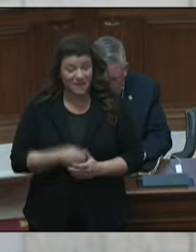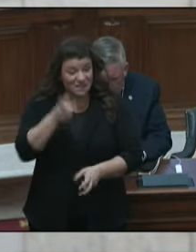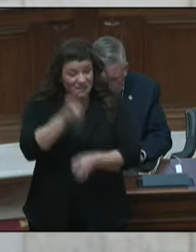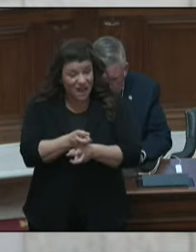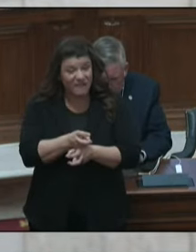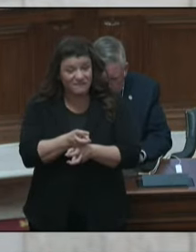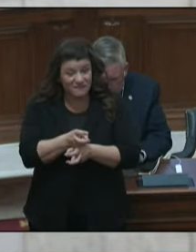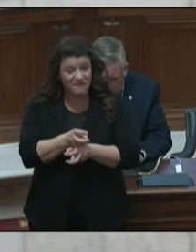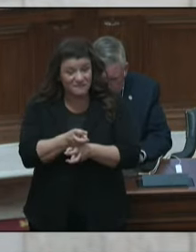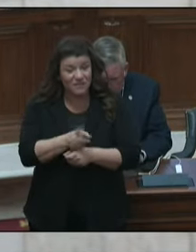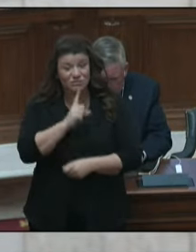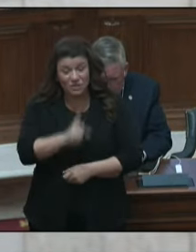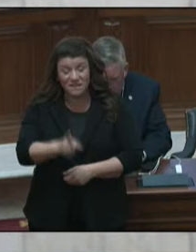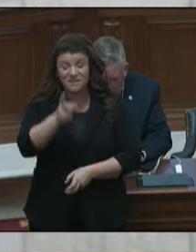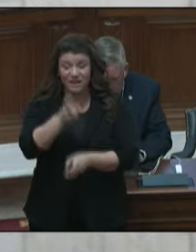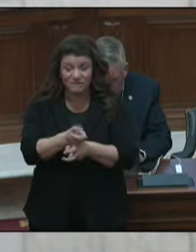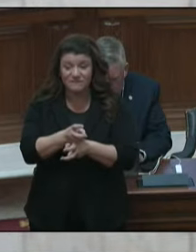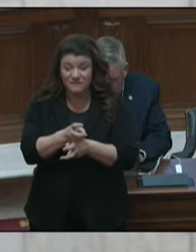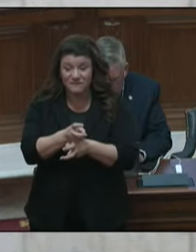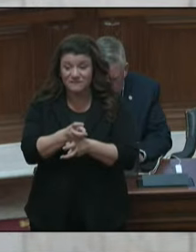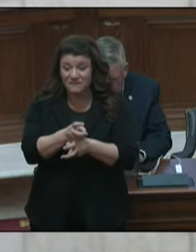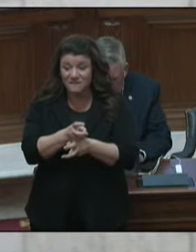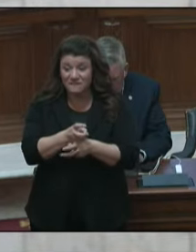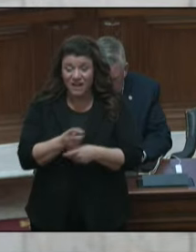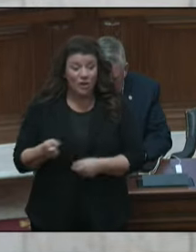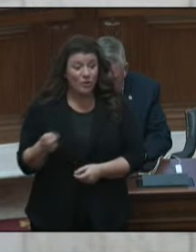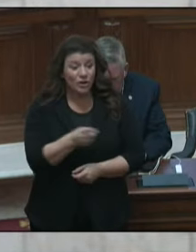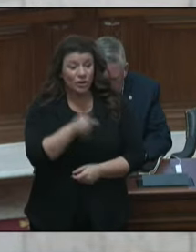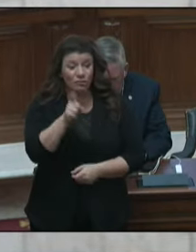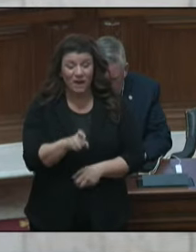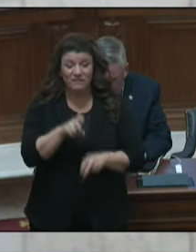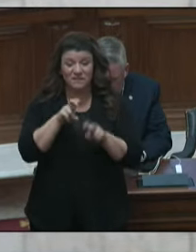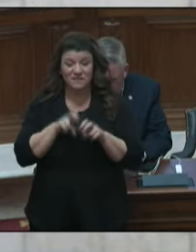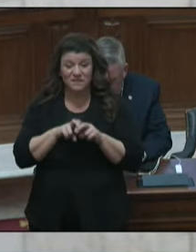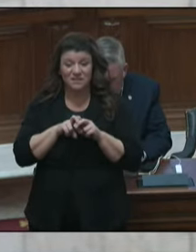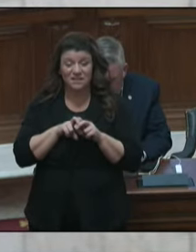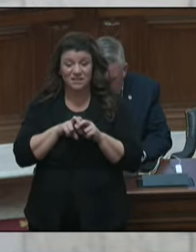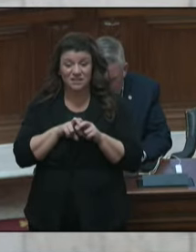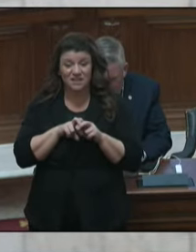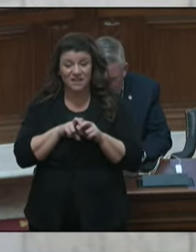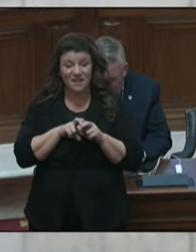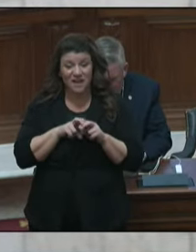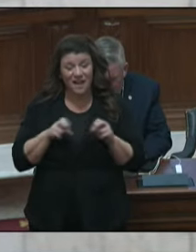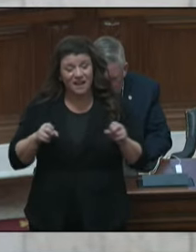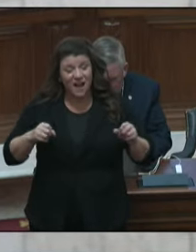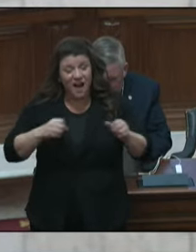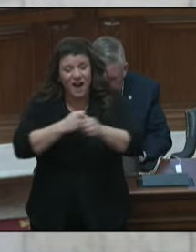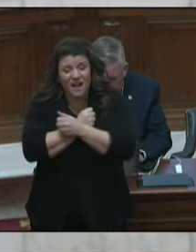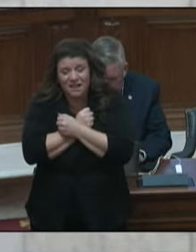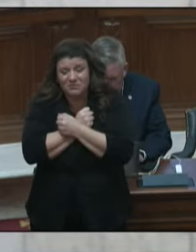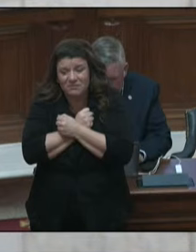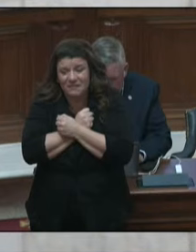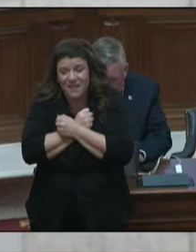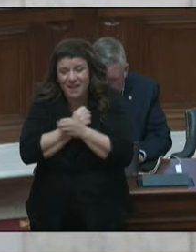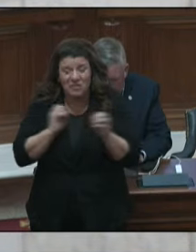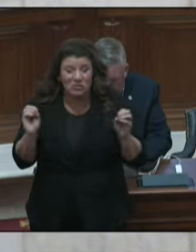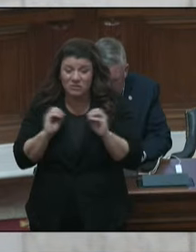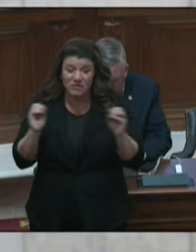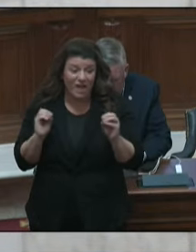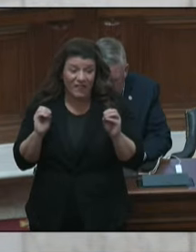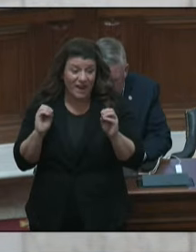Tough, really tough. And when you've got to just sit there and put your arm around them and say, there's nothing I could